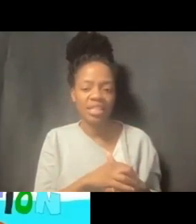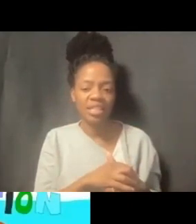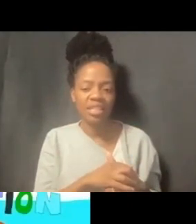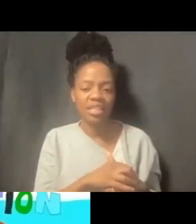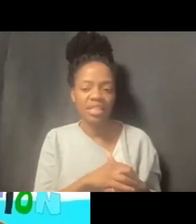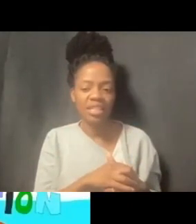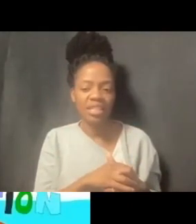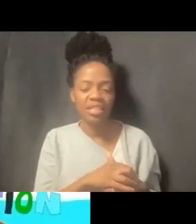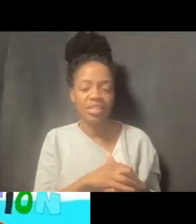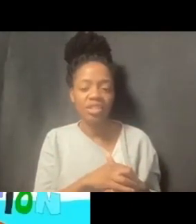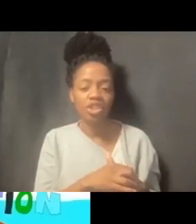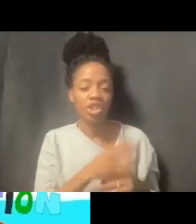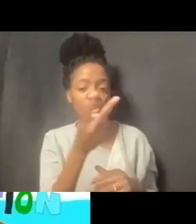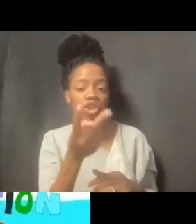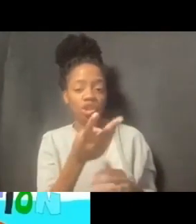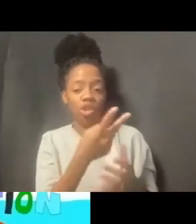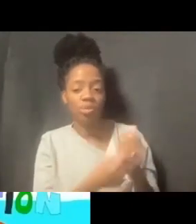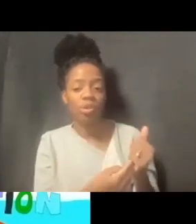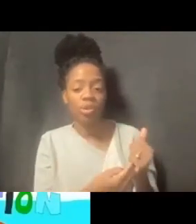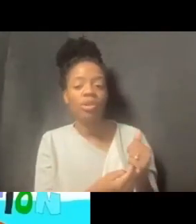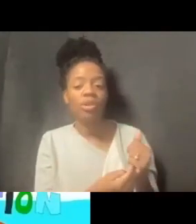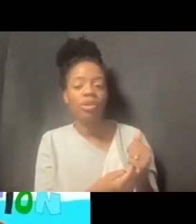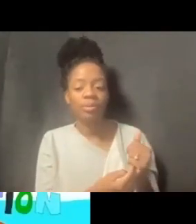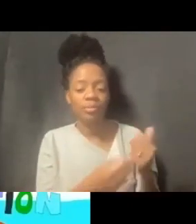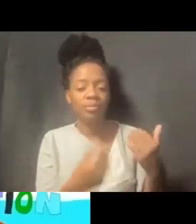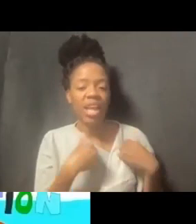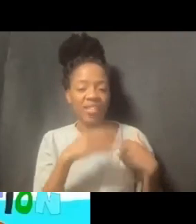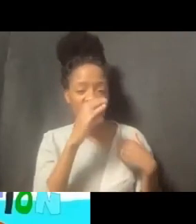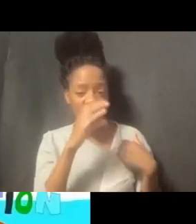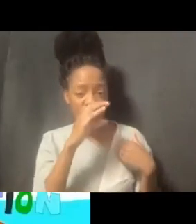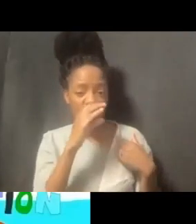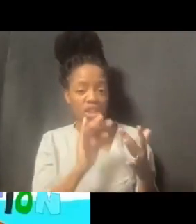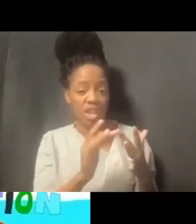So you both have some cartoons out there on the internet, huh?